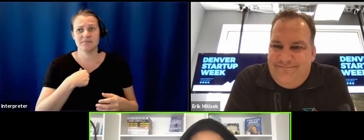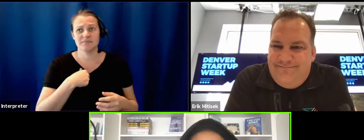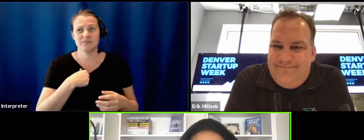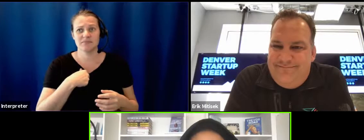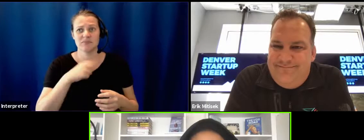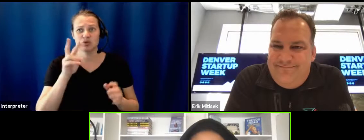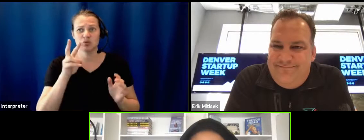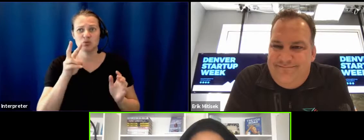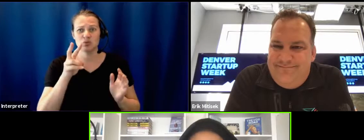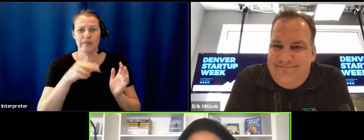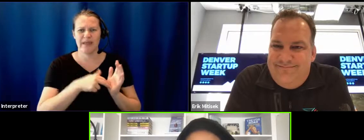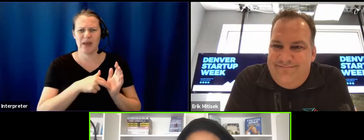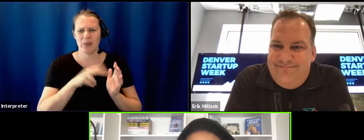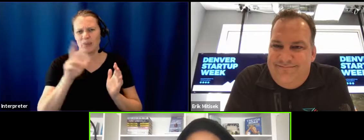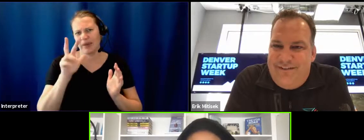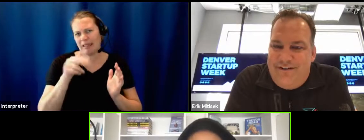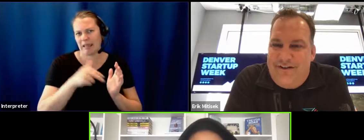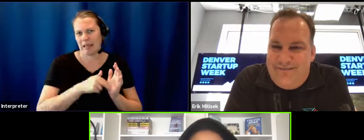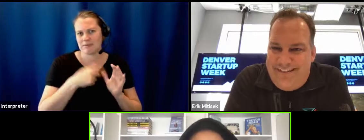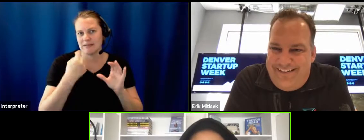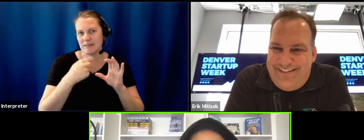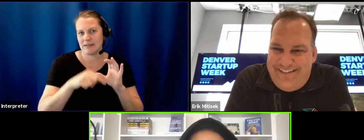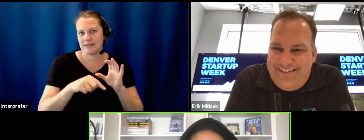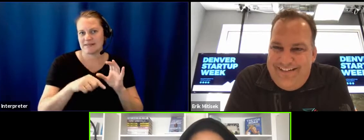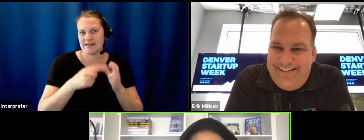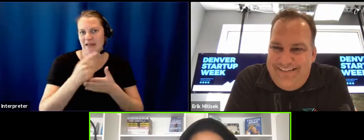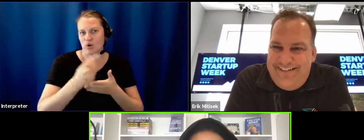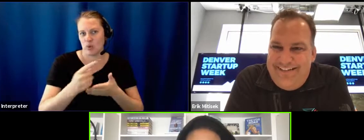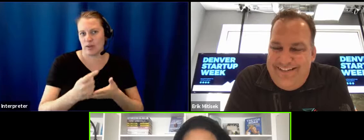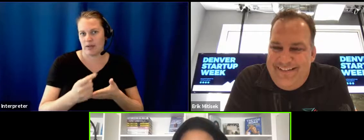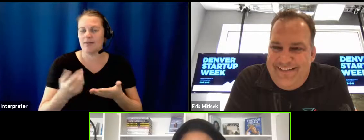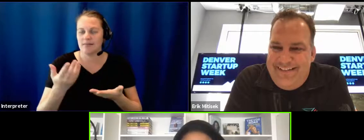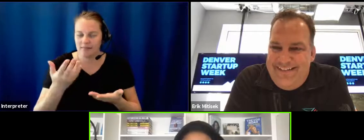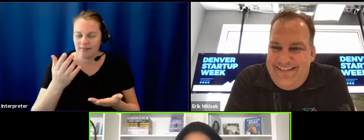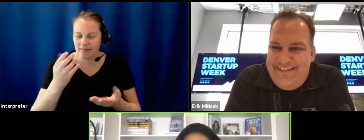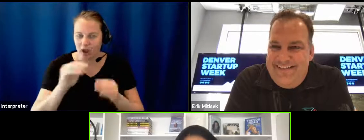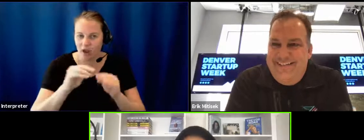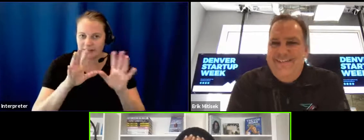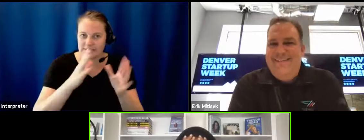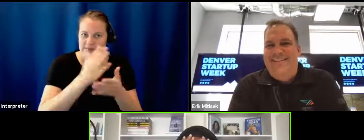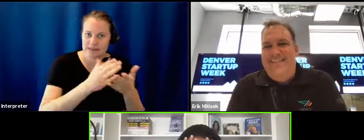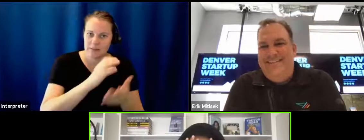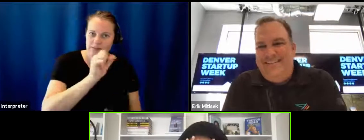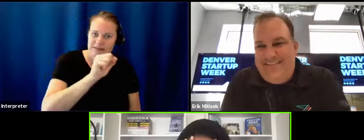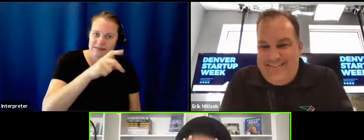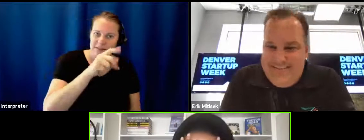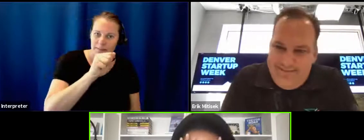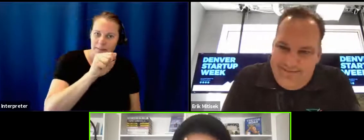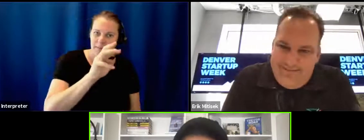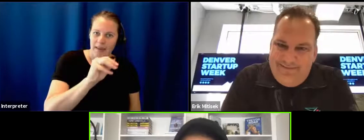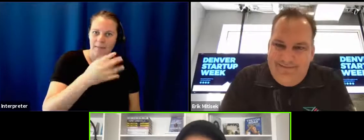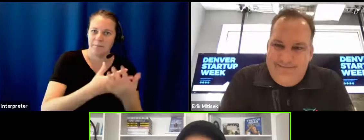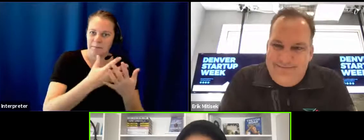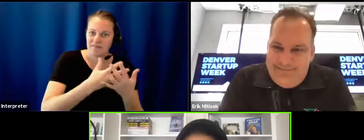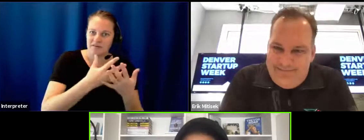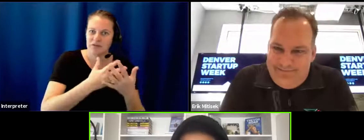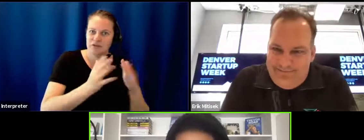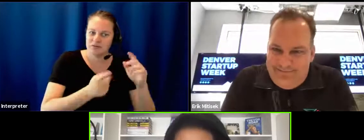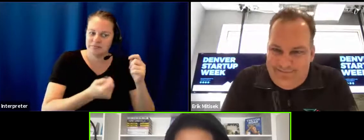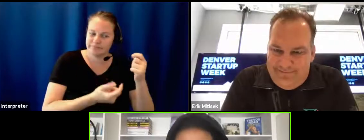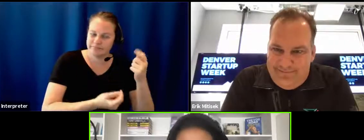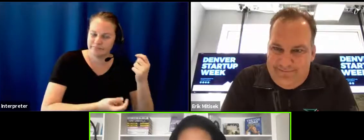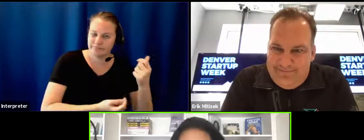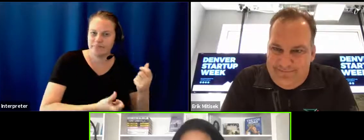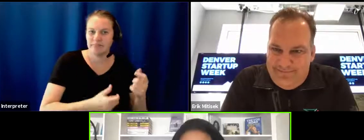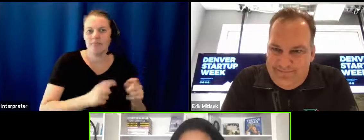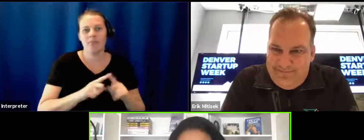2,000 or 3,000 emails a week. And of course, a lot of that is spam. I have to, you know, sort through it. I have a great,